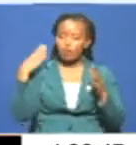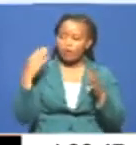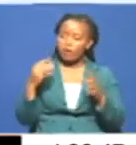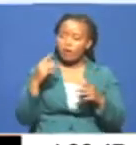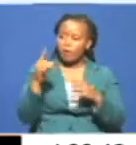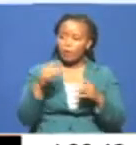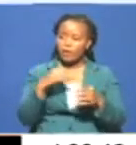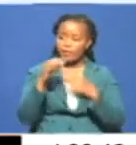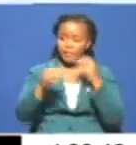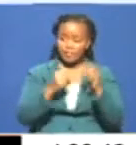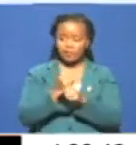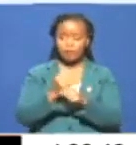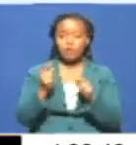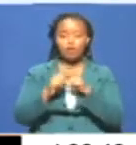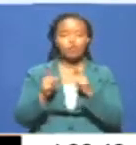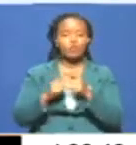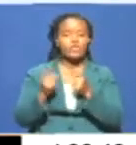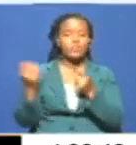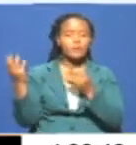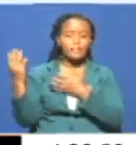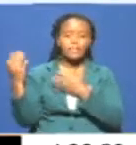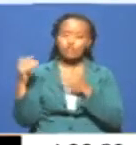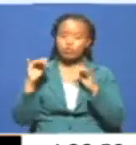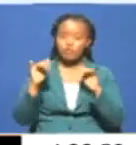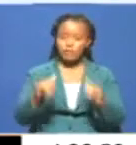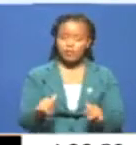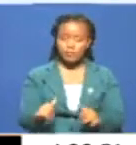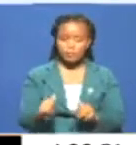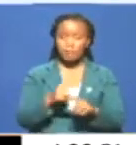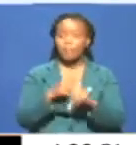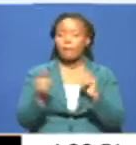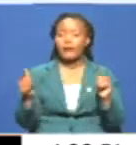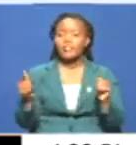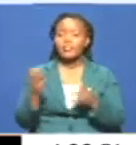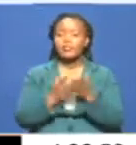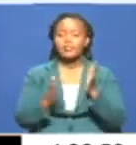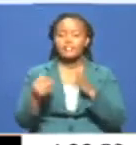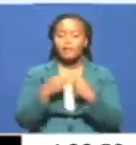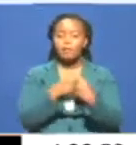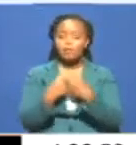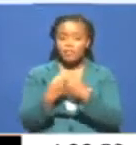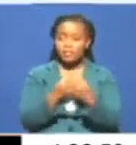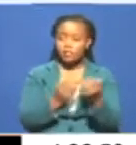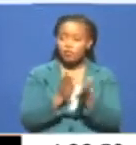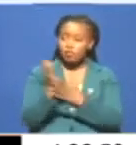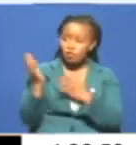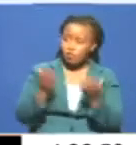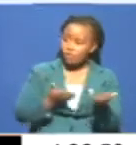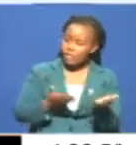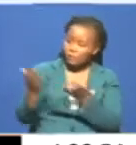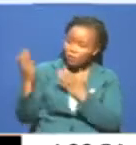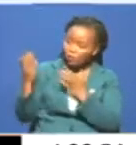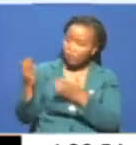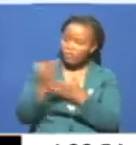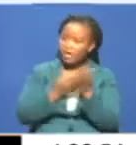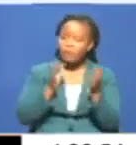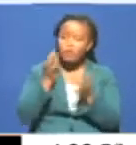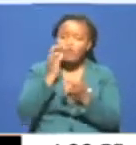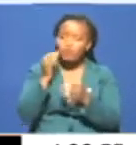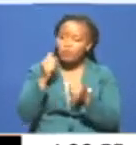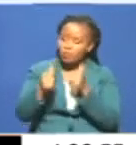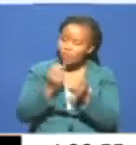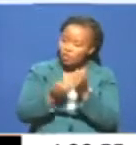projected to remain so. However, part of the challenge in terms of exportation of immature fruits can be dealt